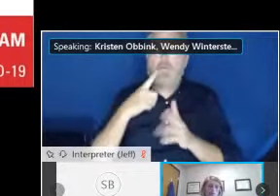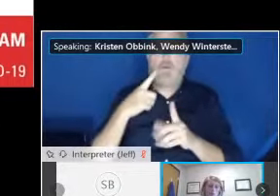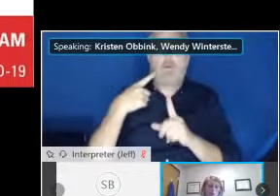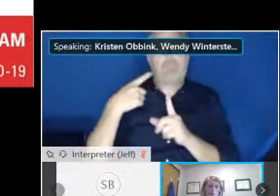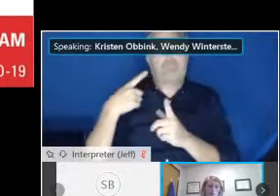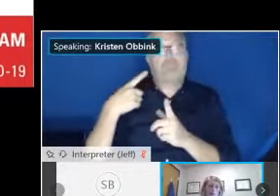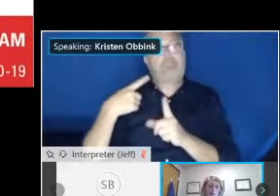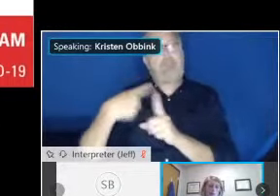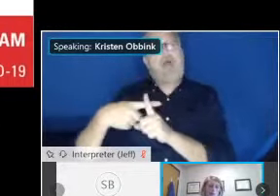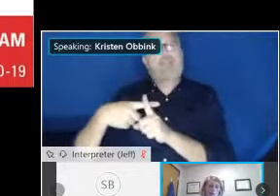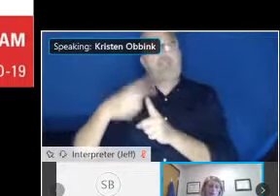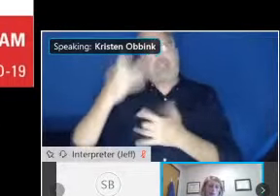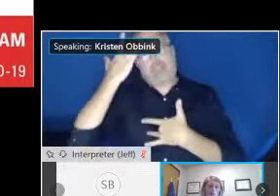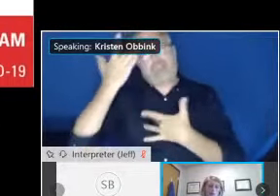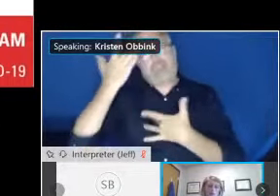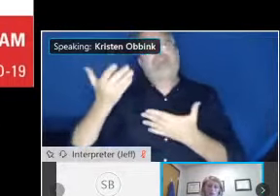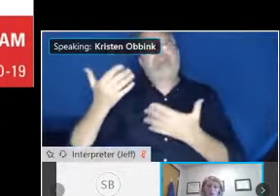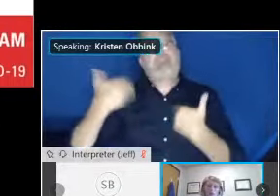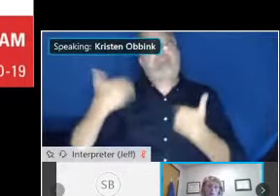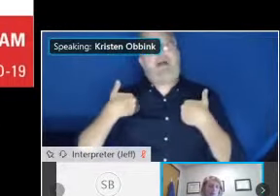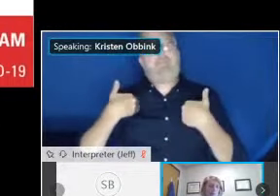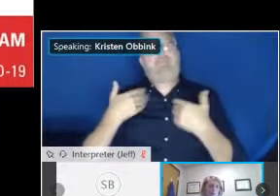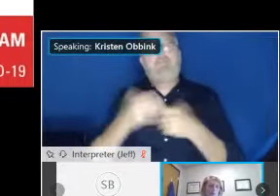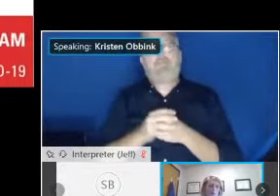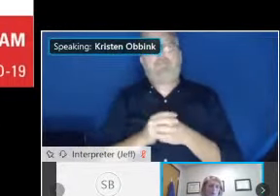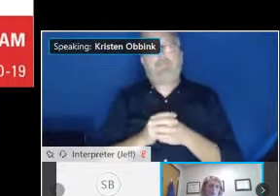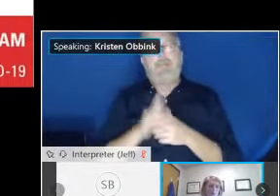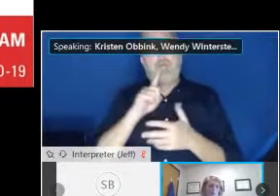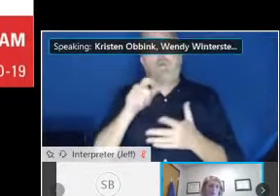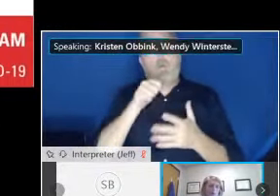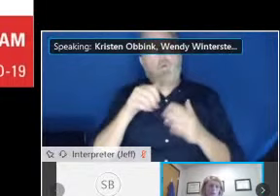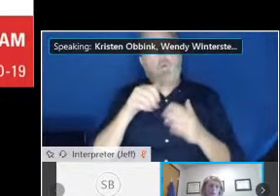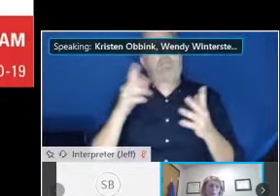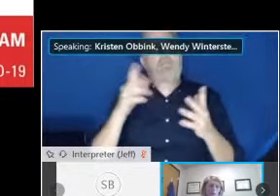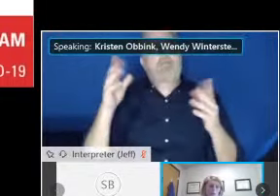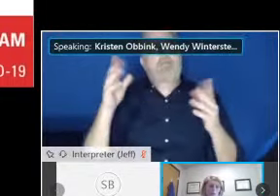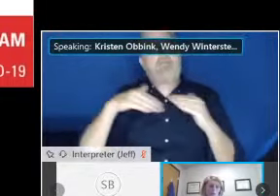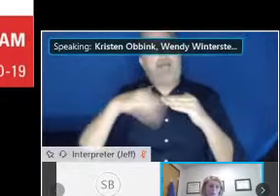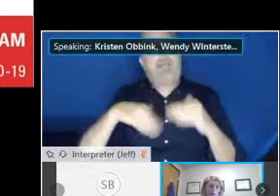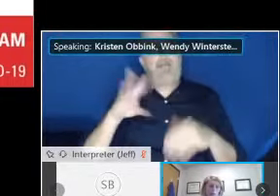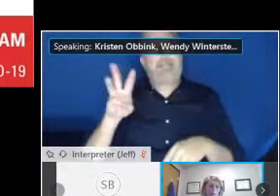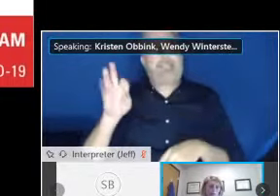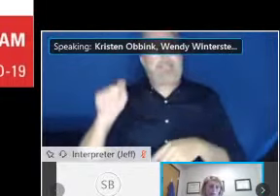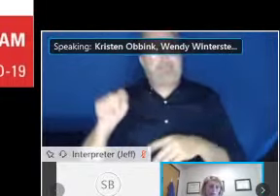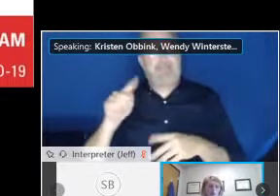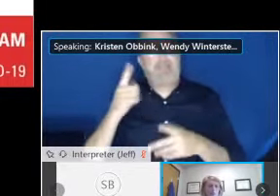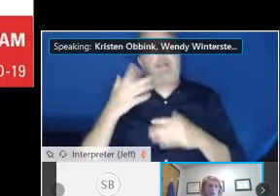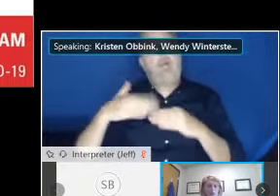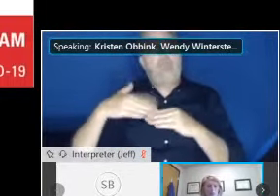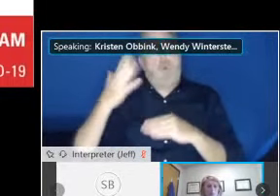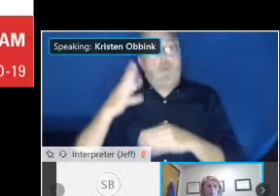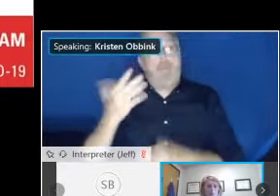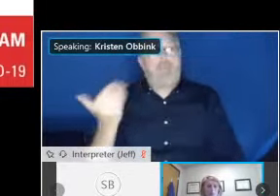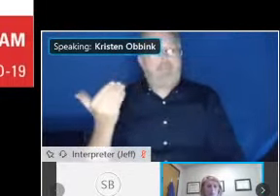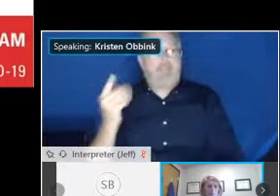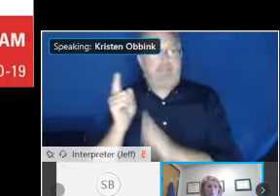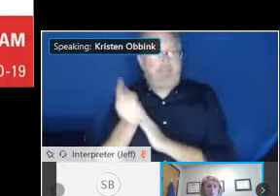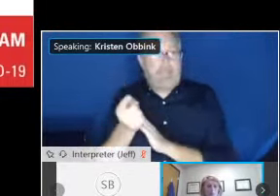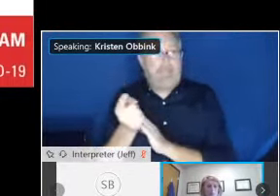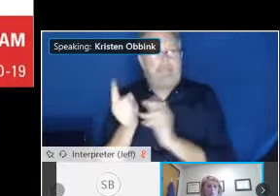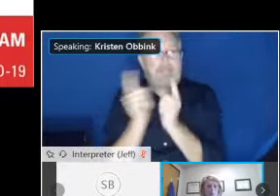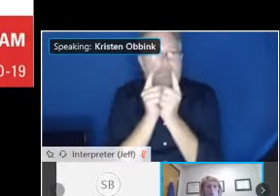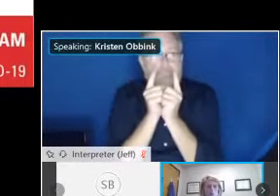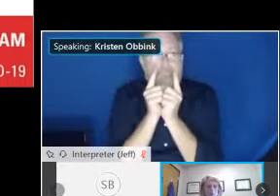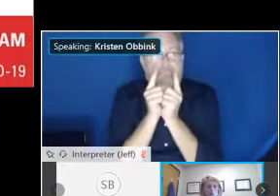case is anyone who is within less than 6 feet for 15 consecutive minutes or more to a positive case. Those individuals would